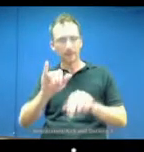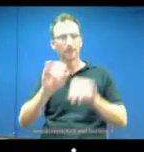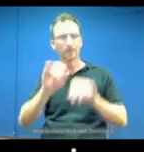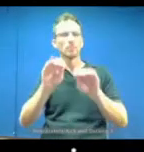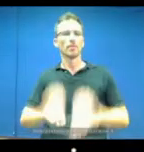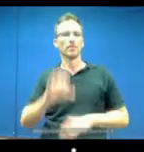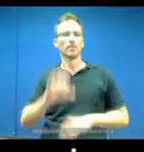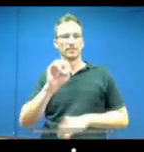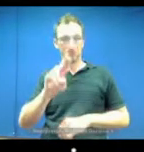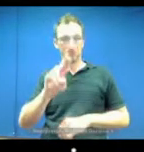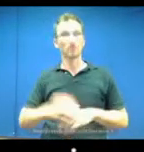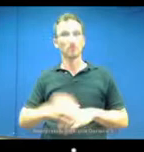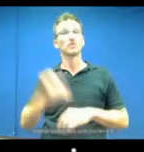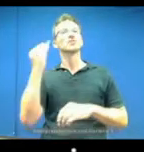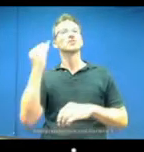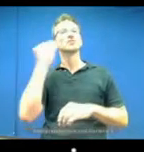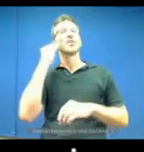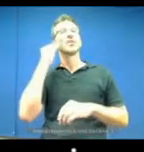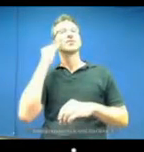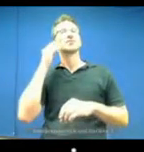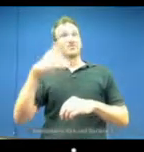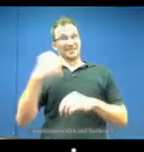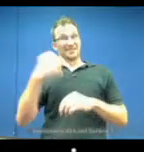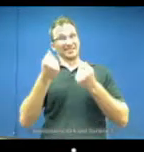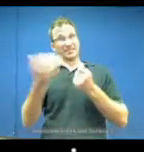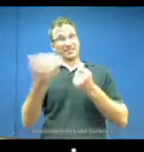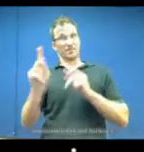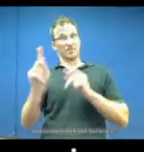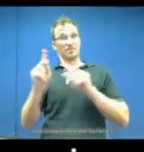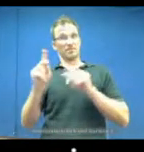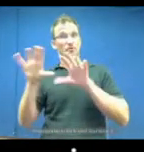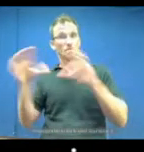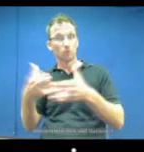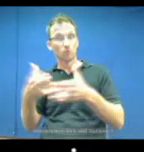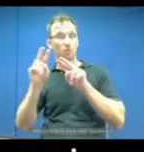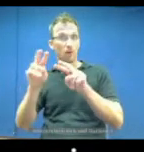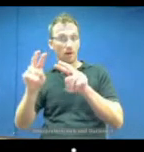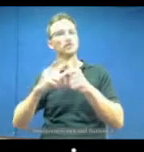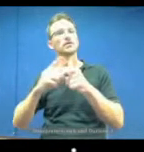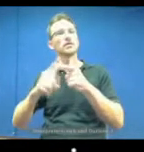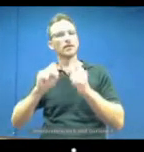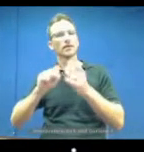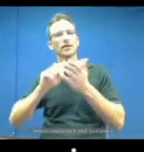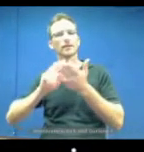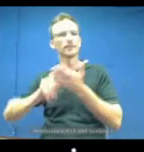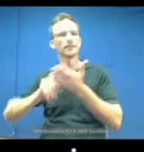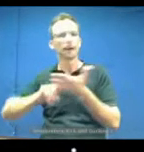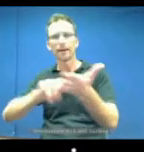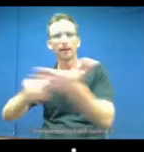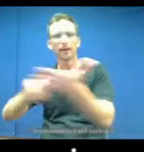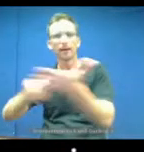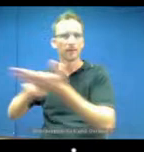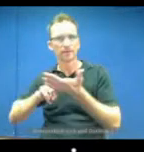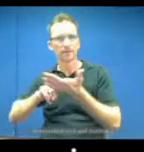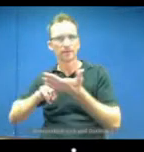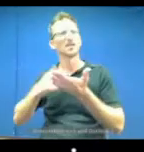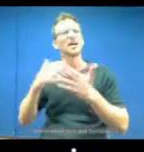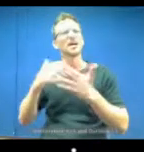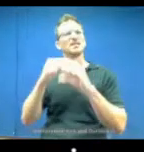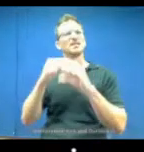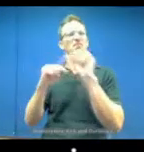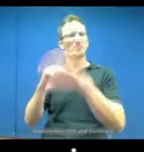the sign-in sheet that was attached to the webinar link, and you can email that to me, fax it,